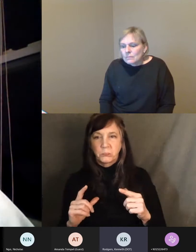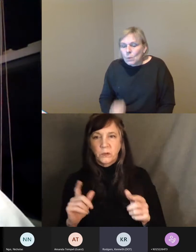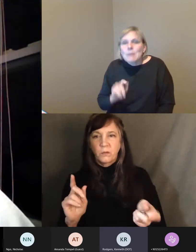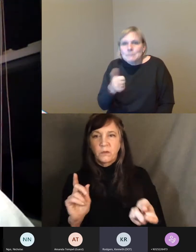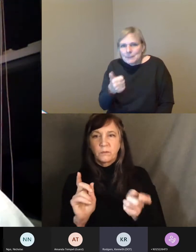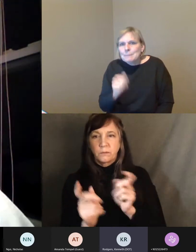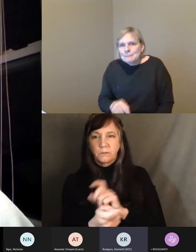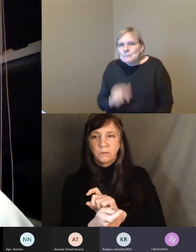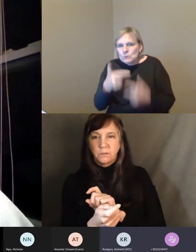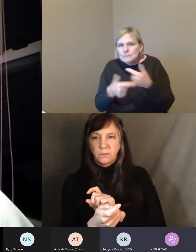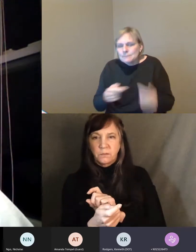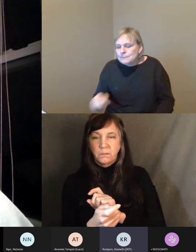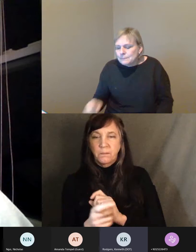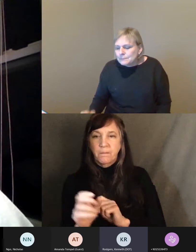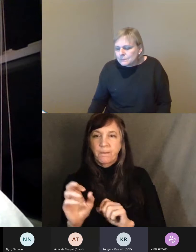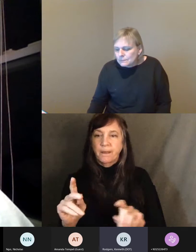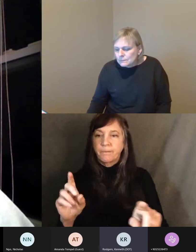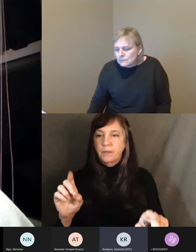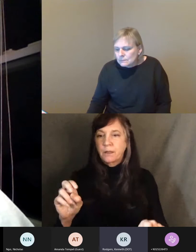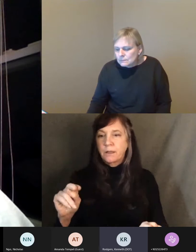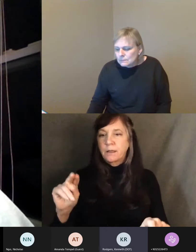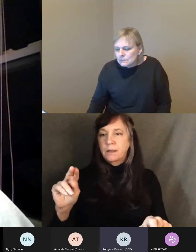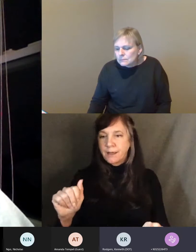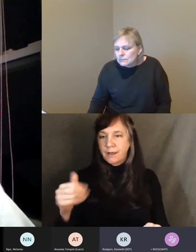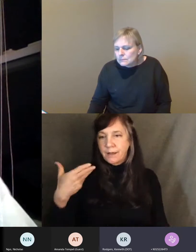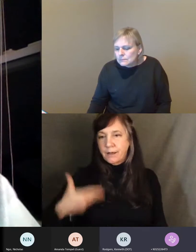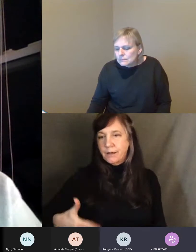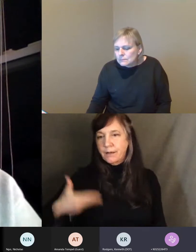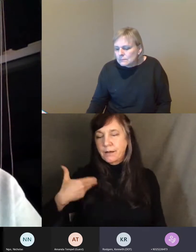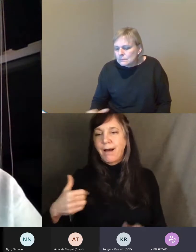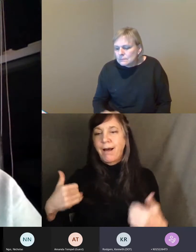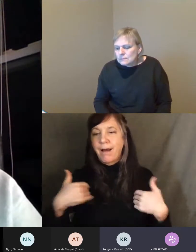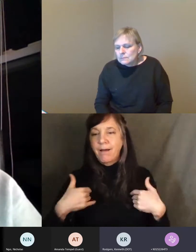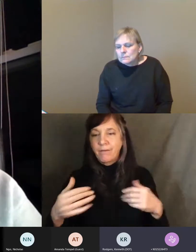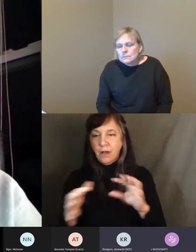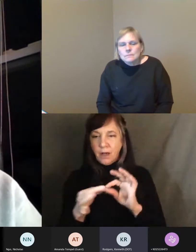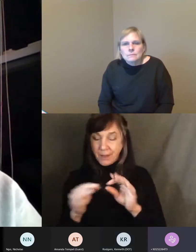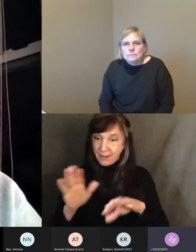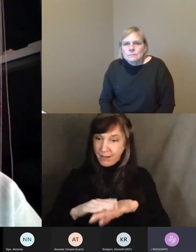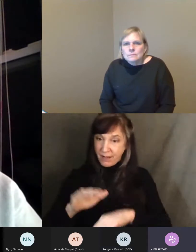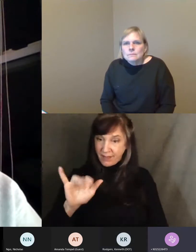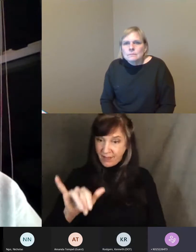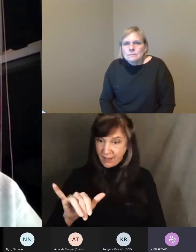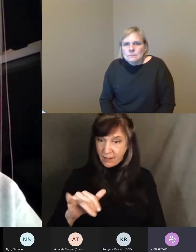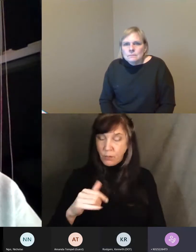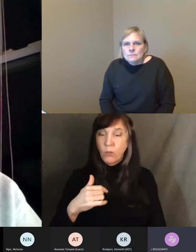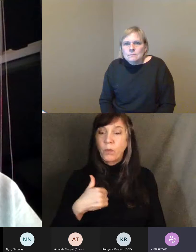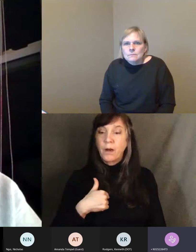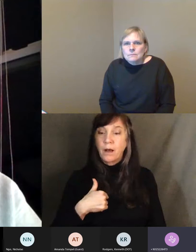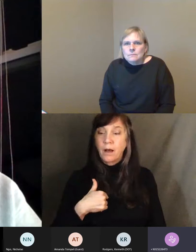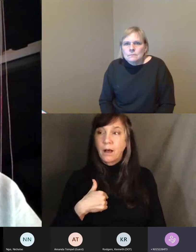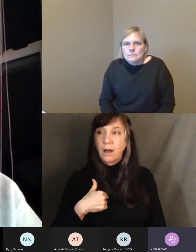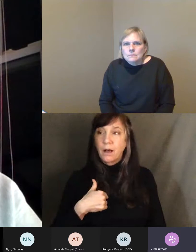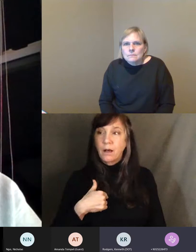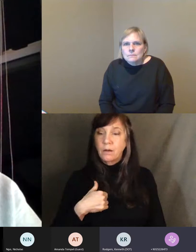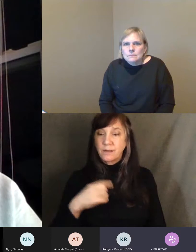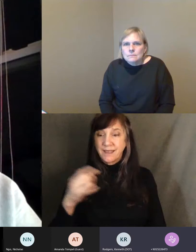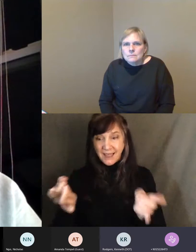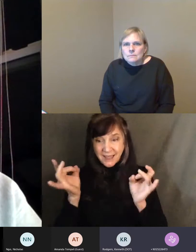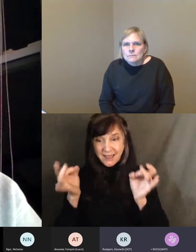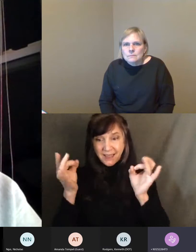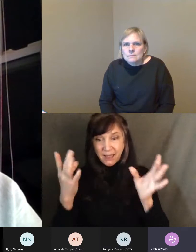yep. Who was that? This Donna. Okay. I do have a comment on that. When I was in the terrible fire